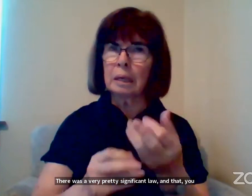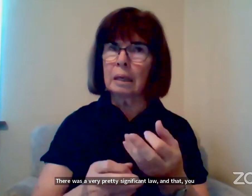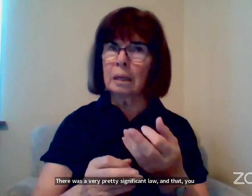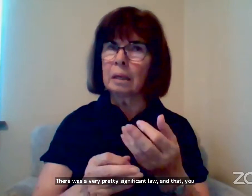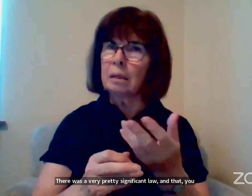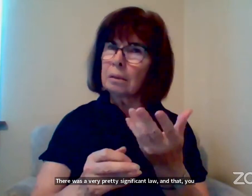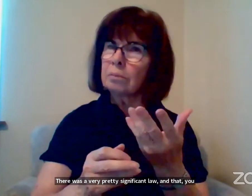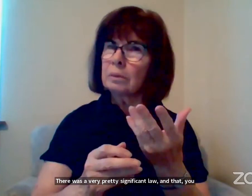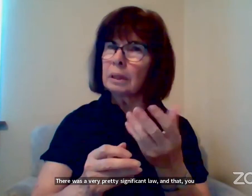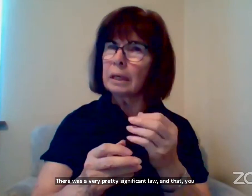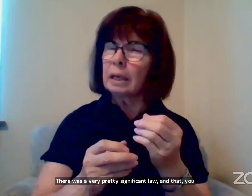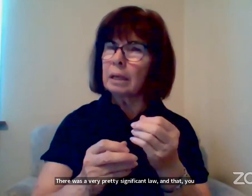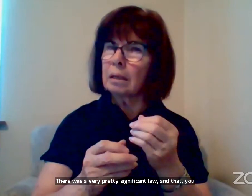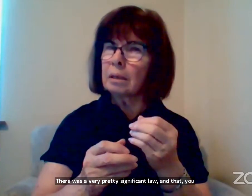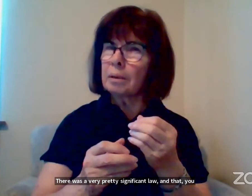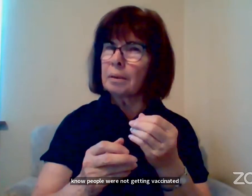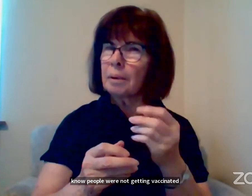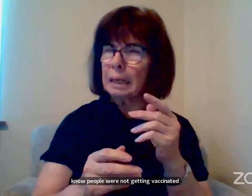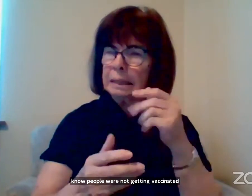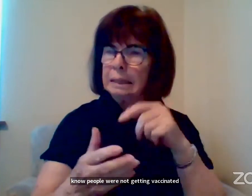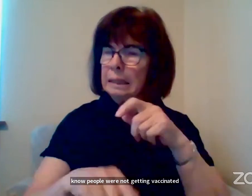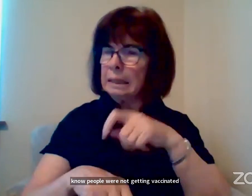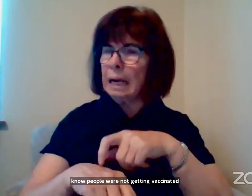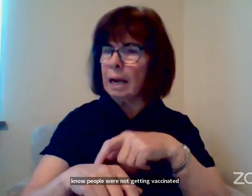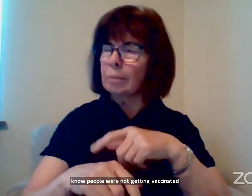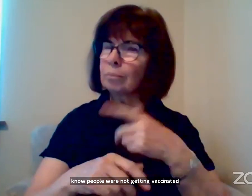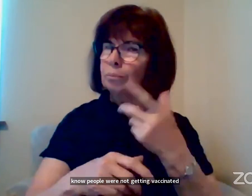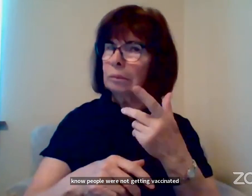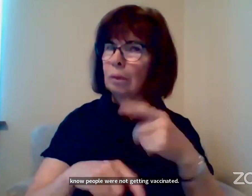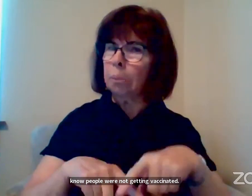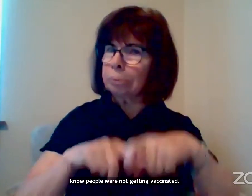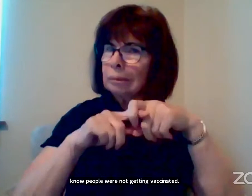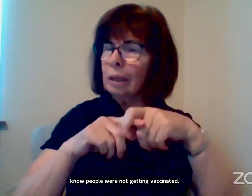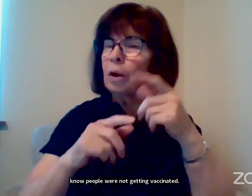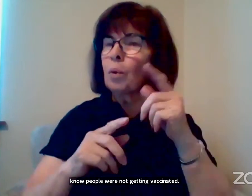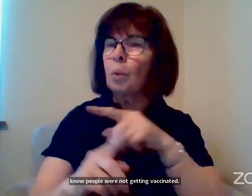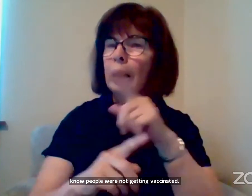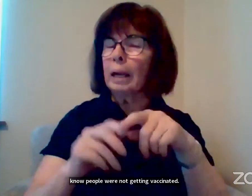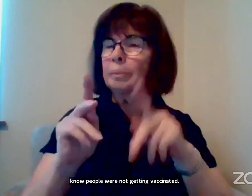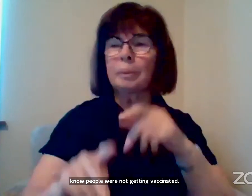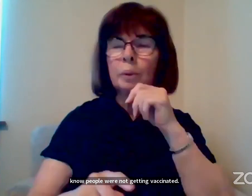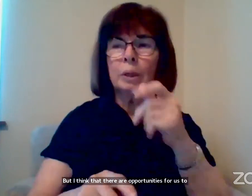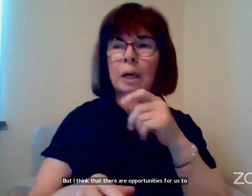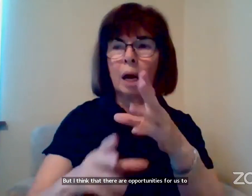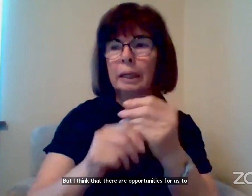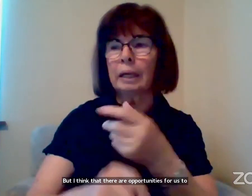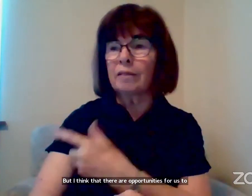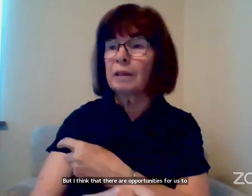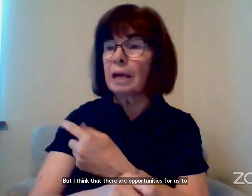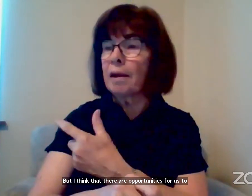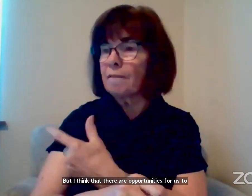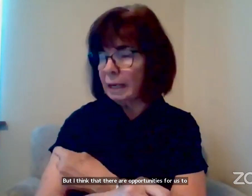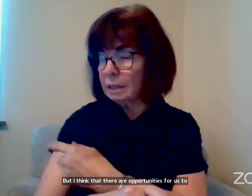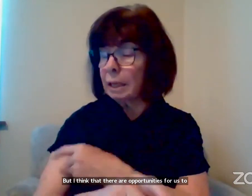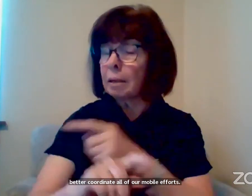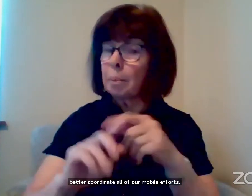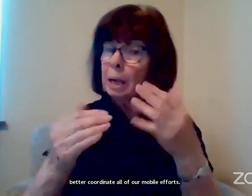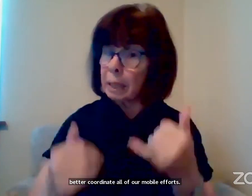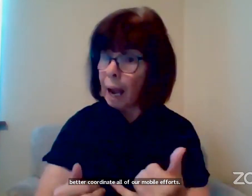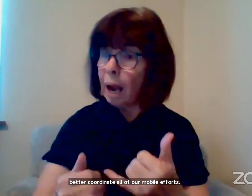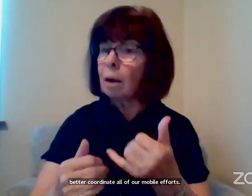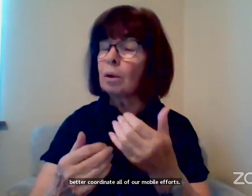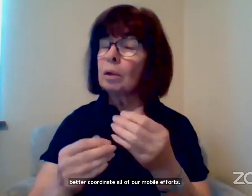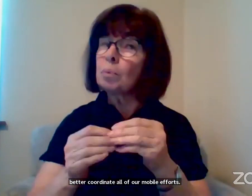people were not getting vaccinated. But I think that there are opportunities for us to better coordinate all of our mobile efforts so that